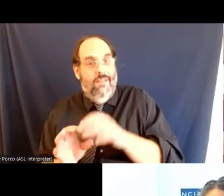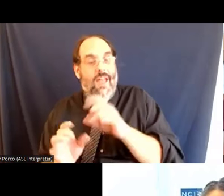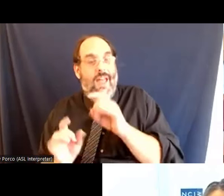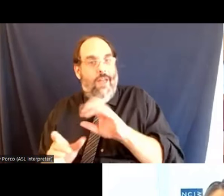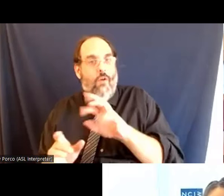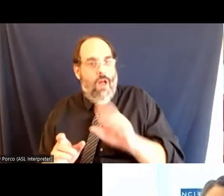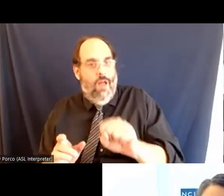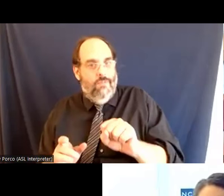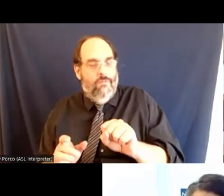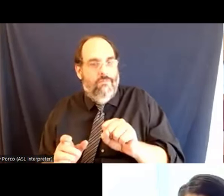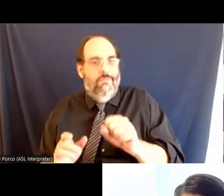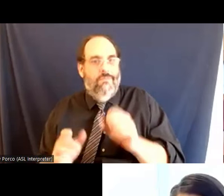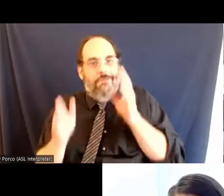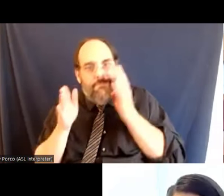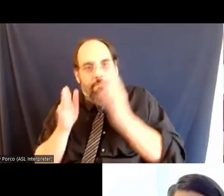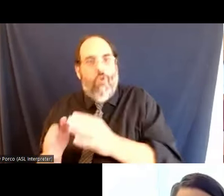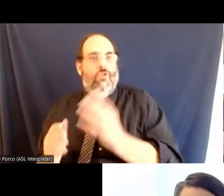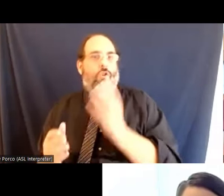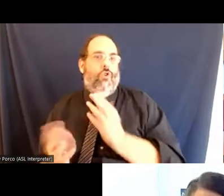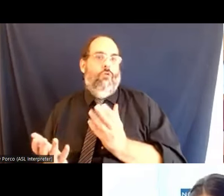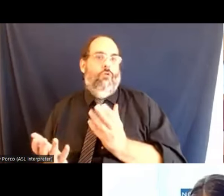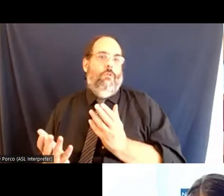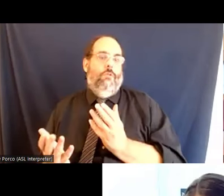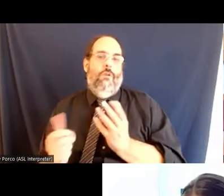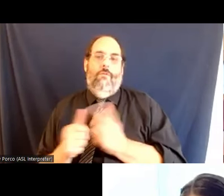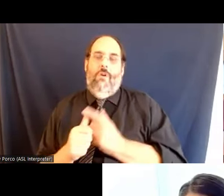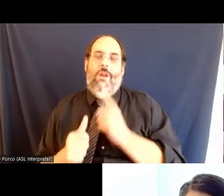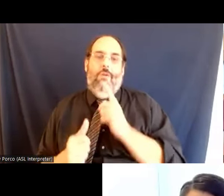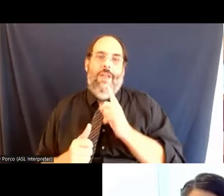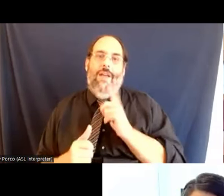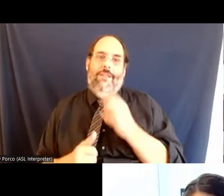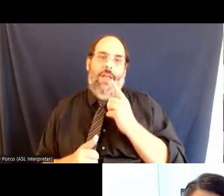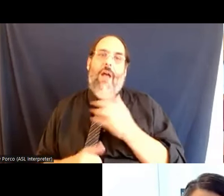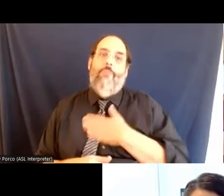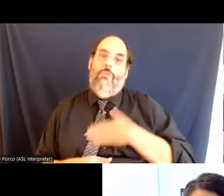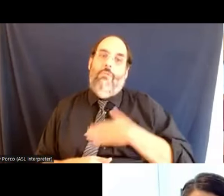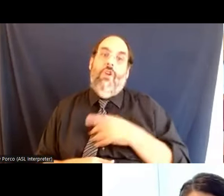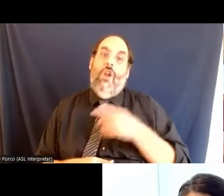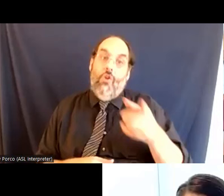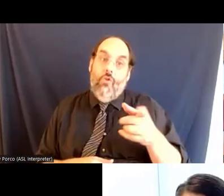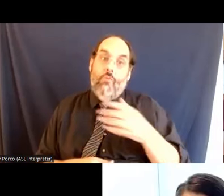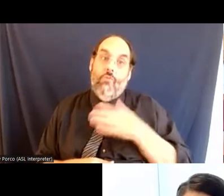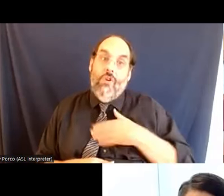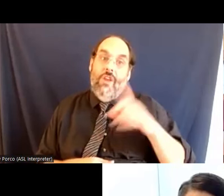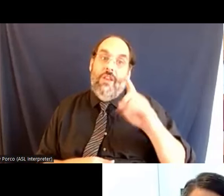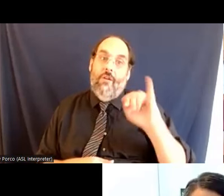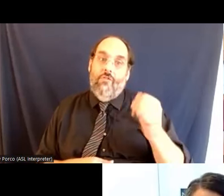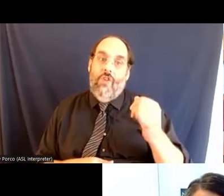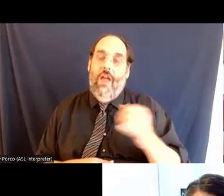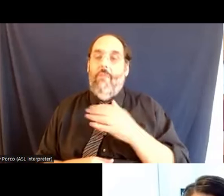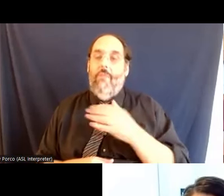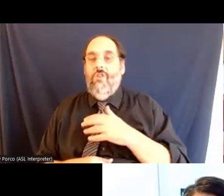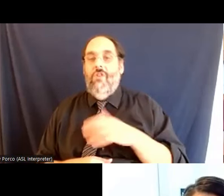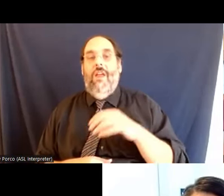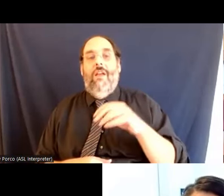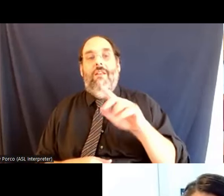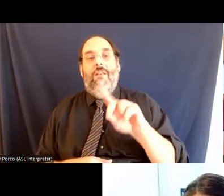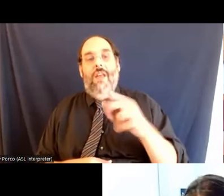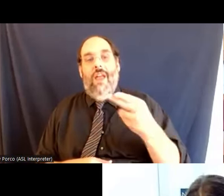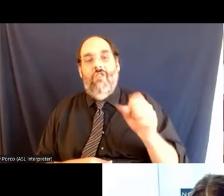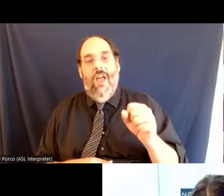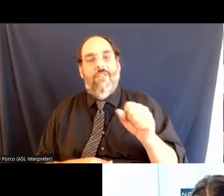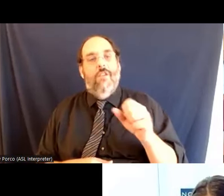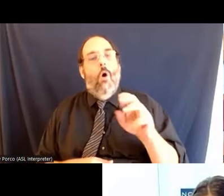so I can't go anywhere without first expressing my gratitude to you and the Department of Justice and the Department of Homeland Security for